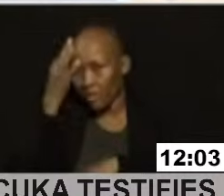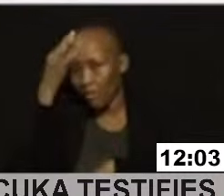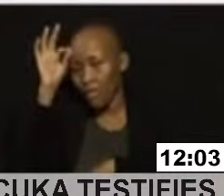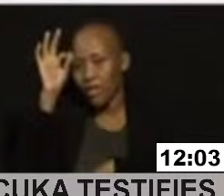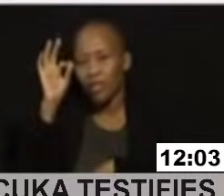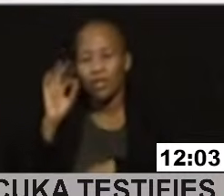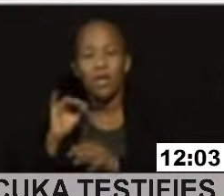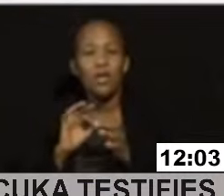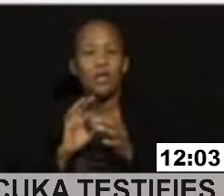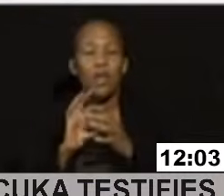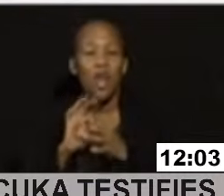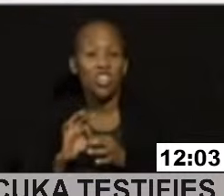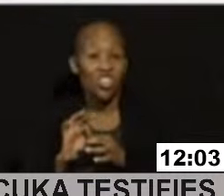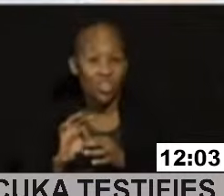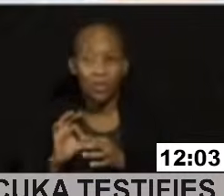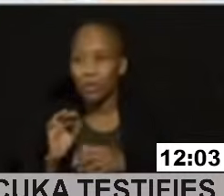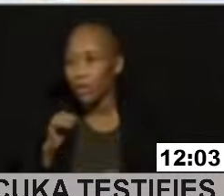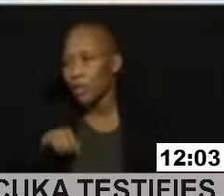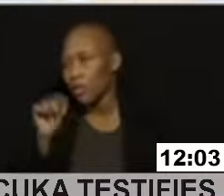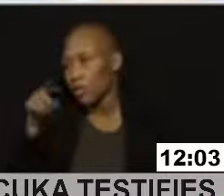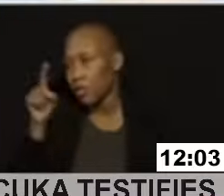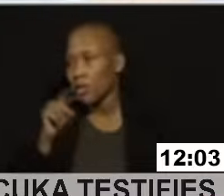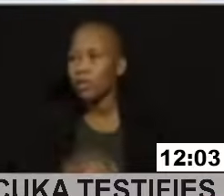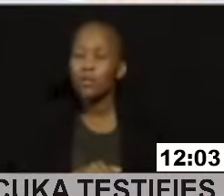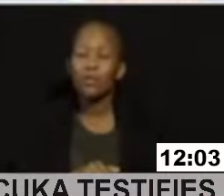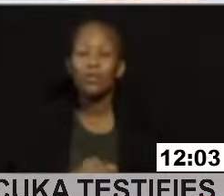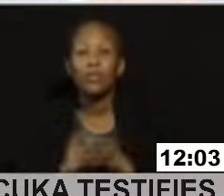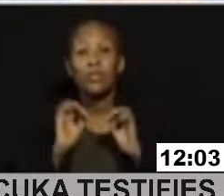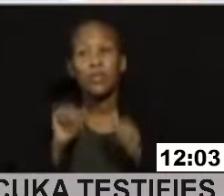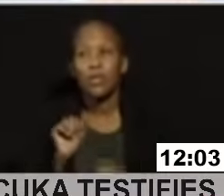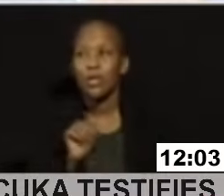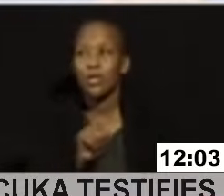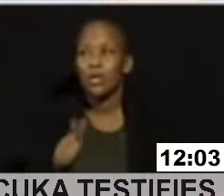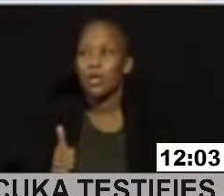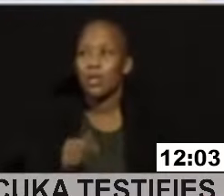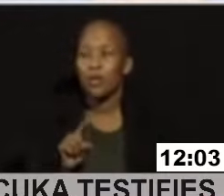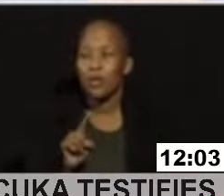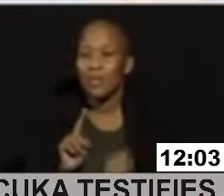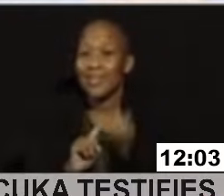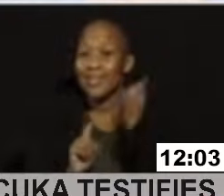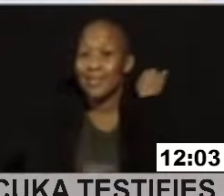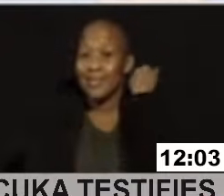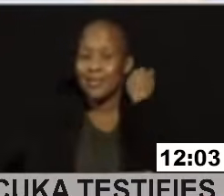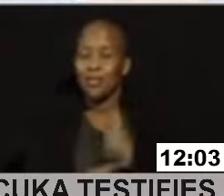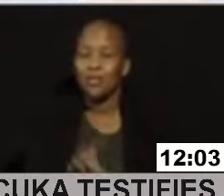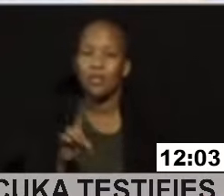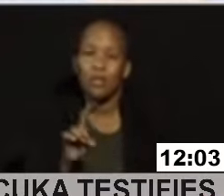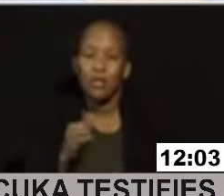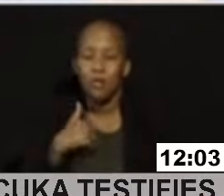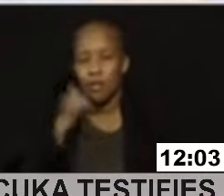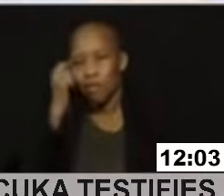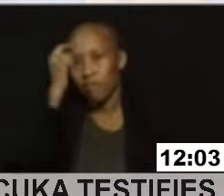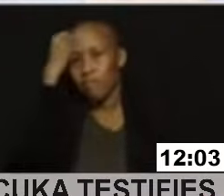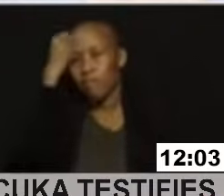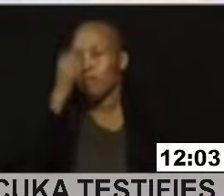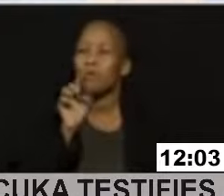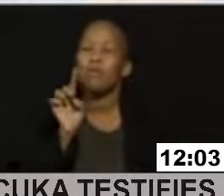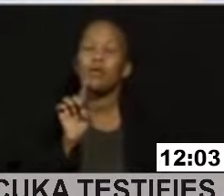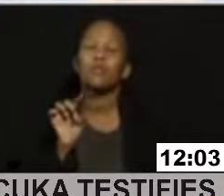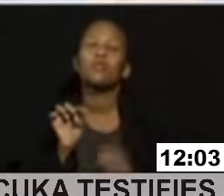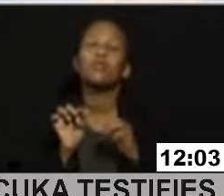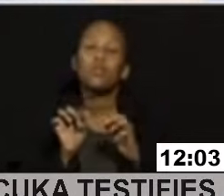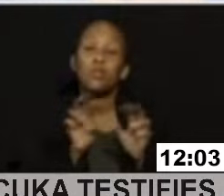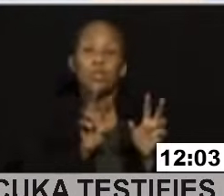That's I correct. And then another one, just the last one that I thought maybe it's left hanging, the issue